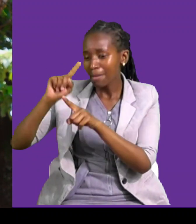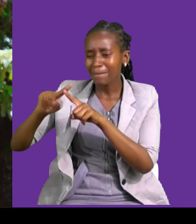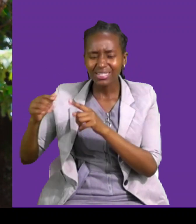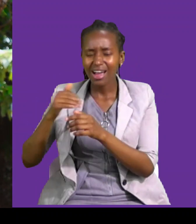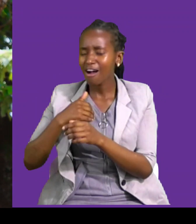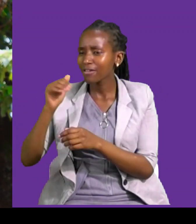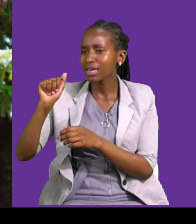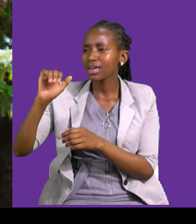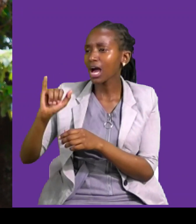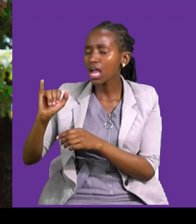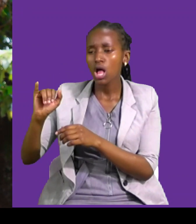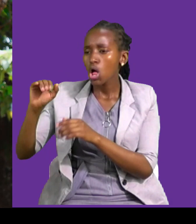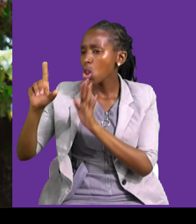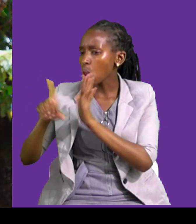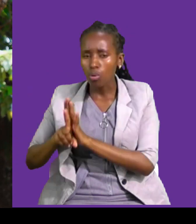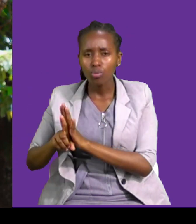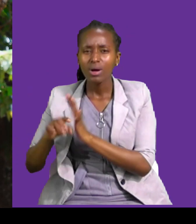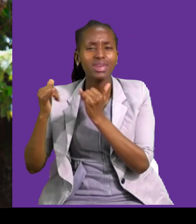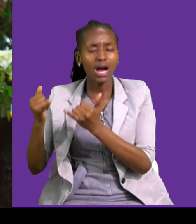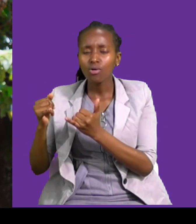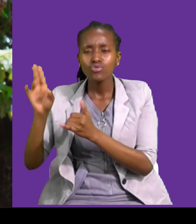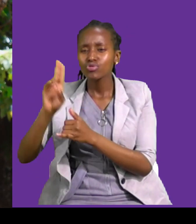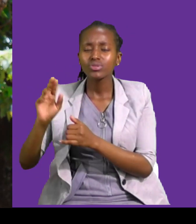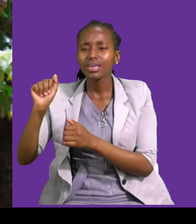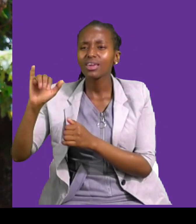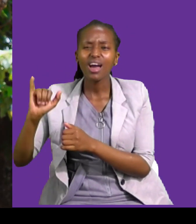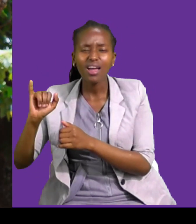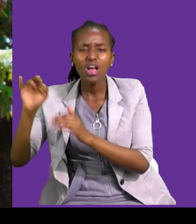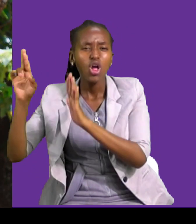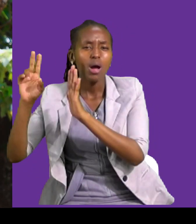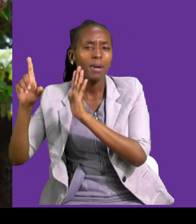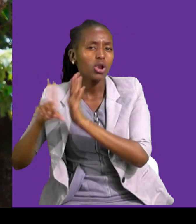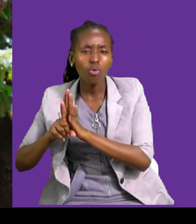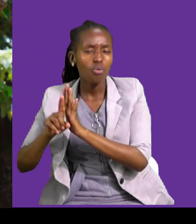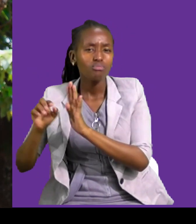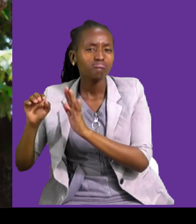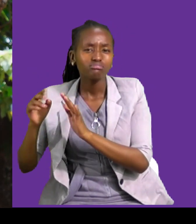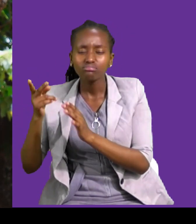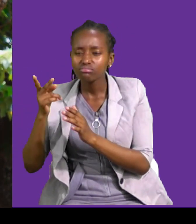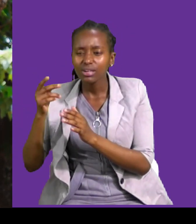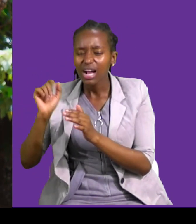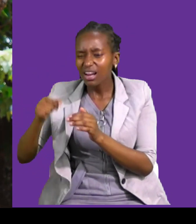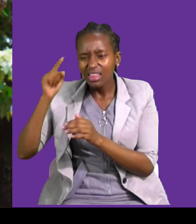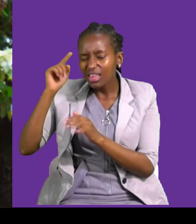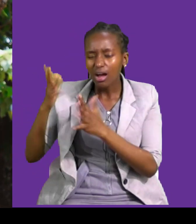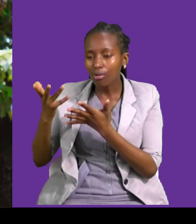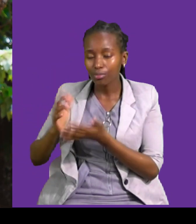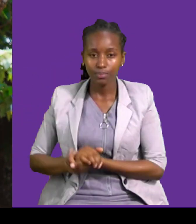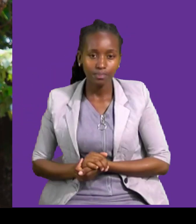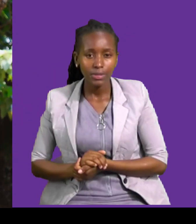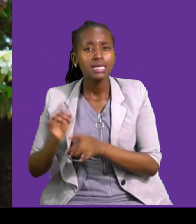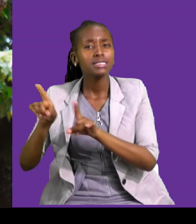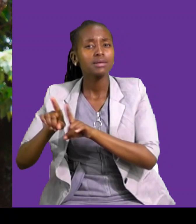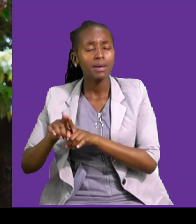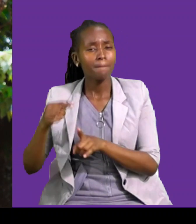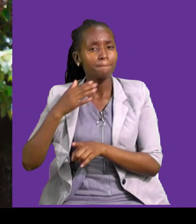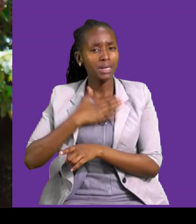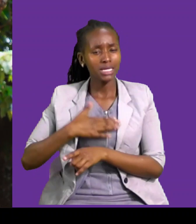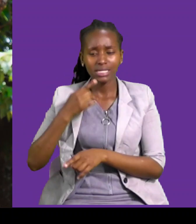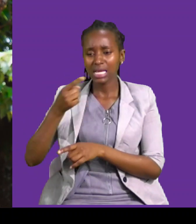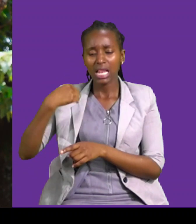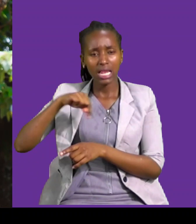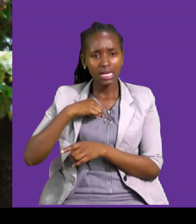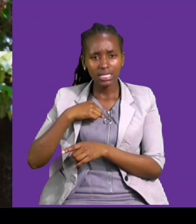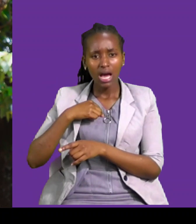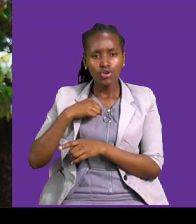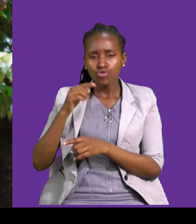AI, mm-hmm. What does it mean? What does it look like? So I think in addition to that, maybe you can also expound on the targeted audience, because we